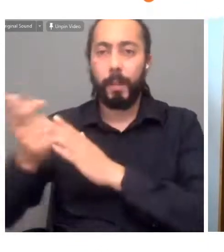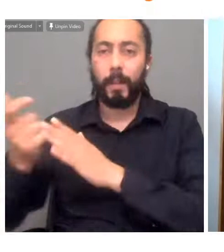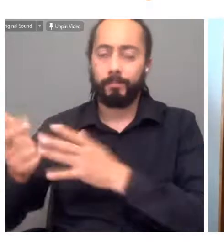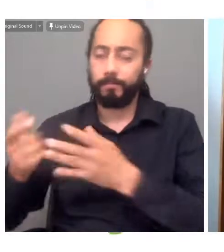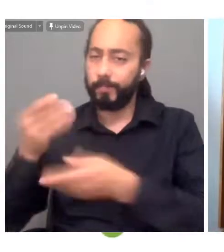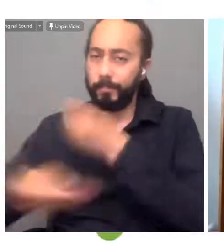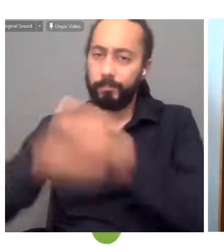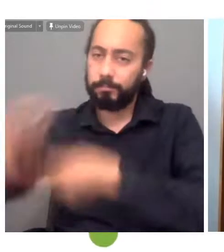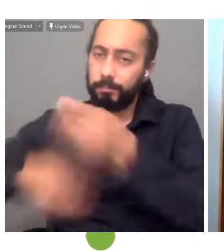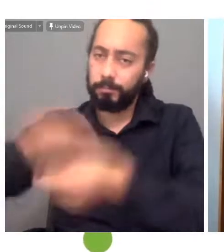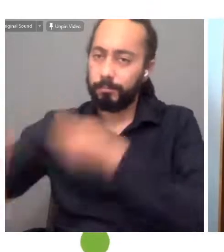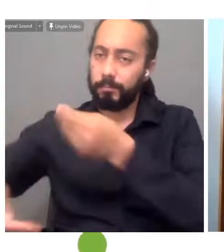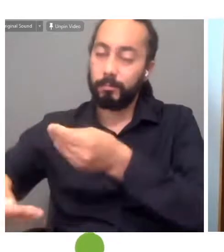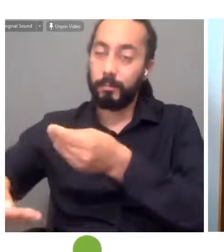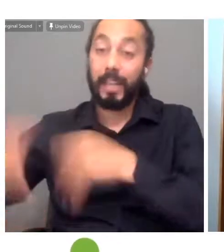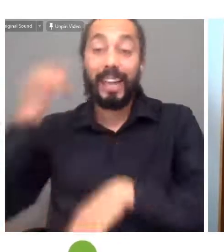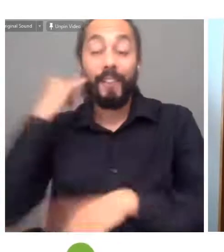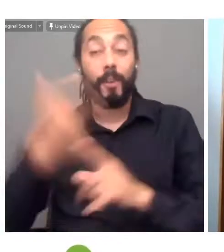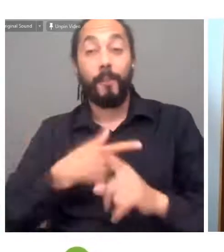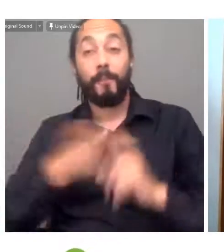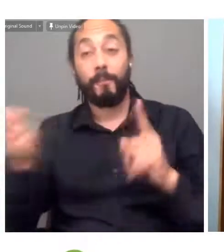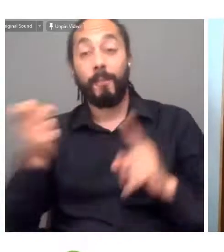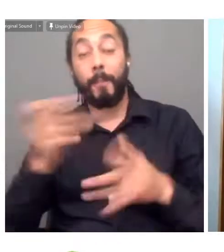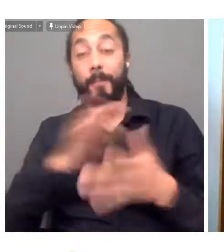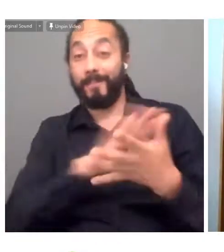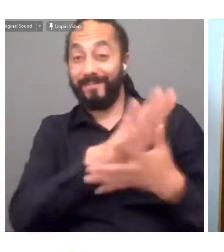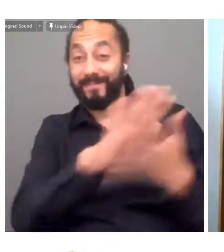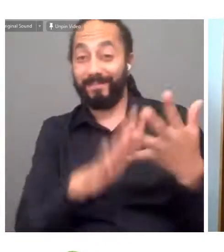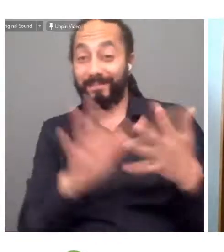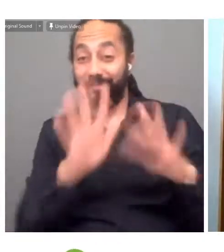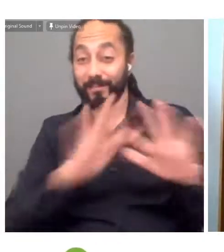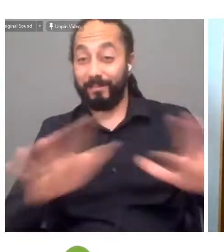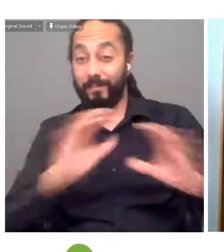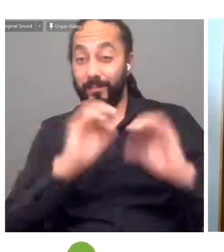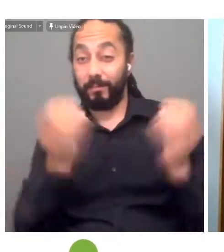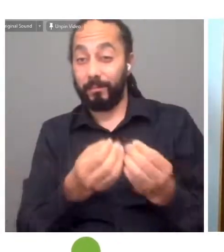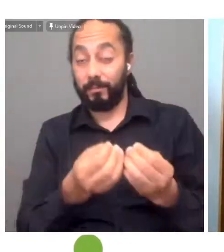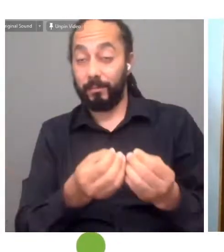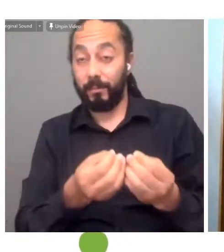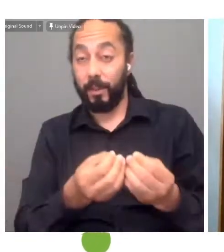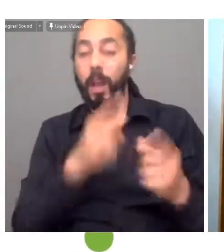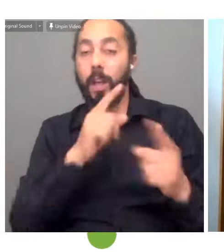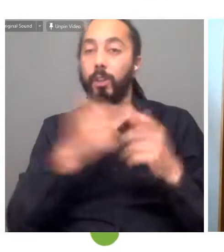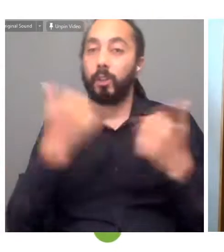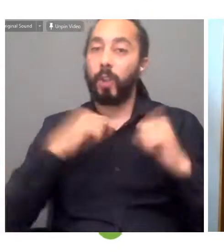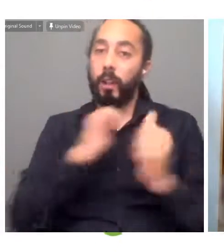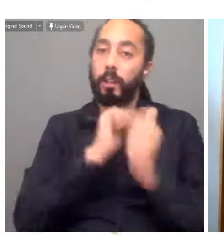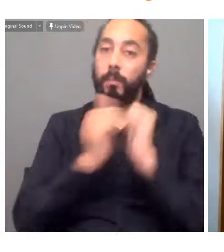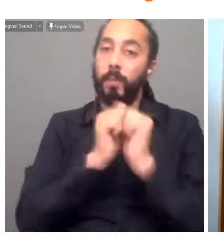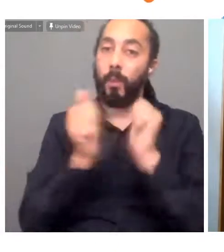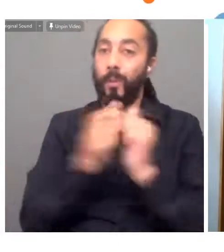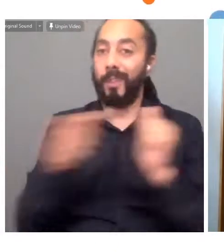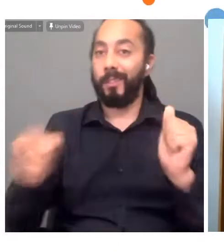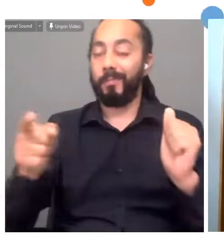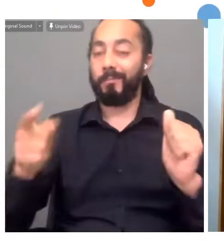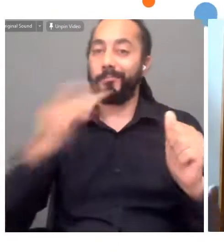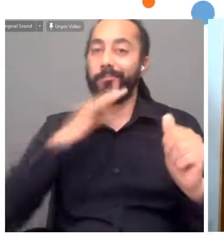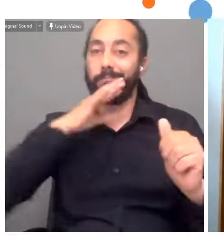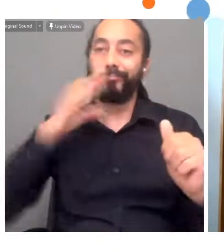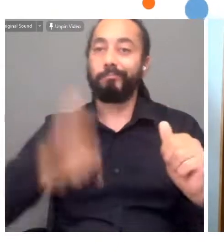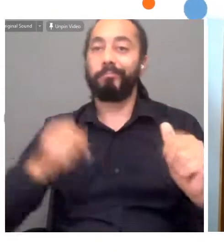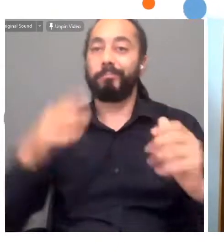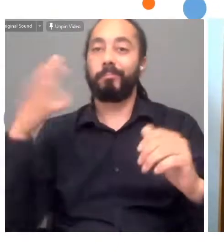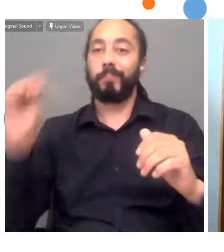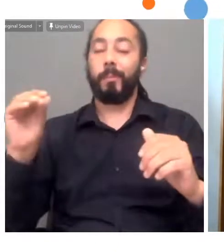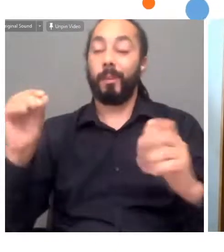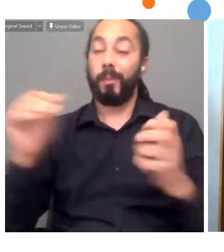If you're from a marginalized community and you're trying to compete with a well-established organization that's been around for 20 years that has access to all sorts of sources